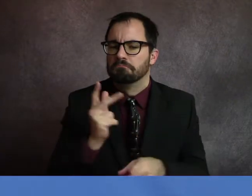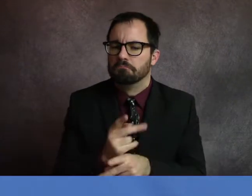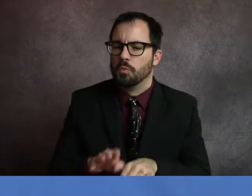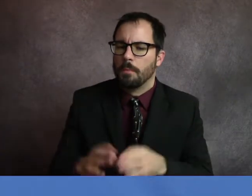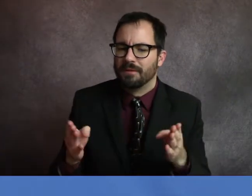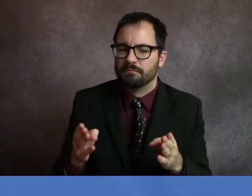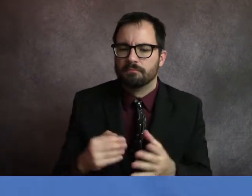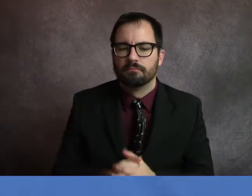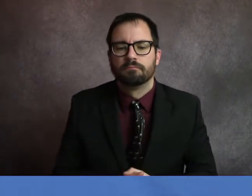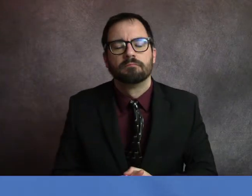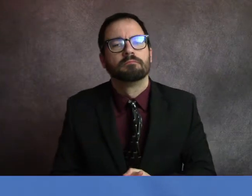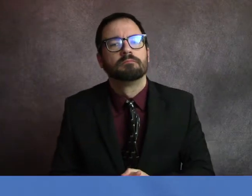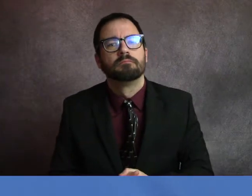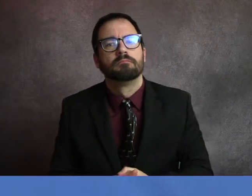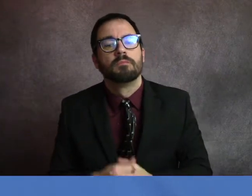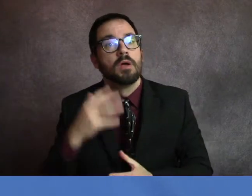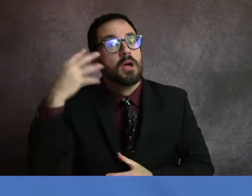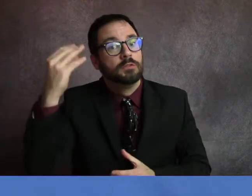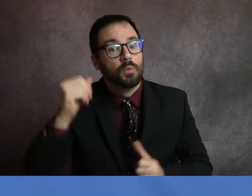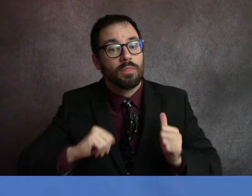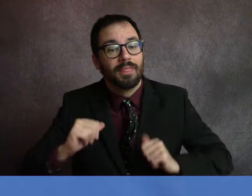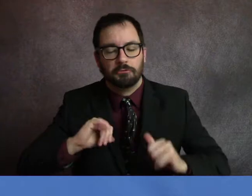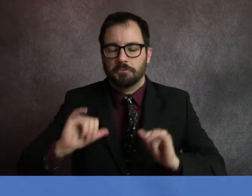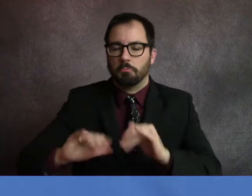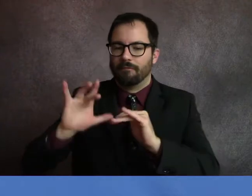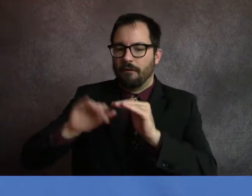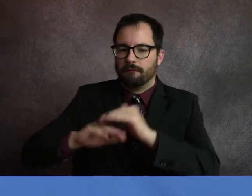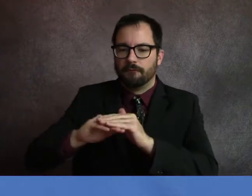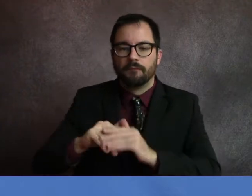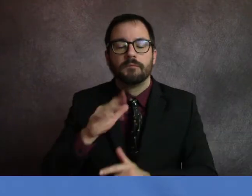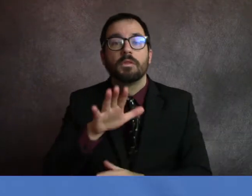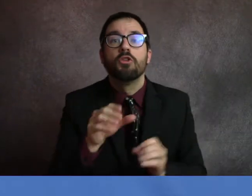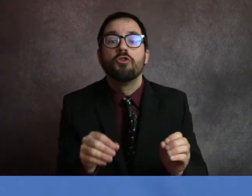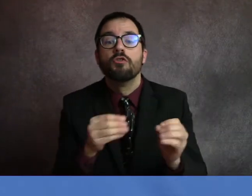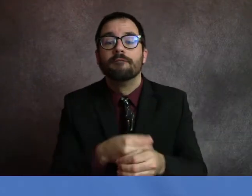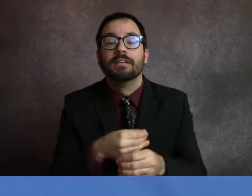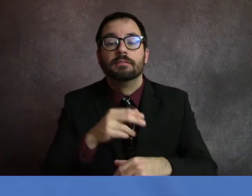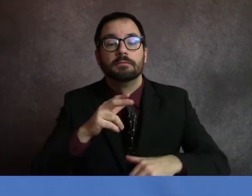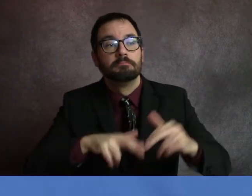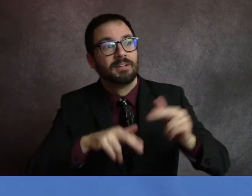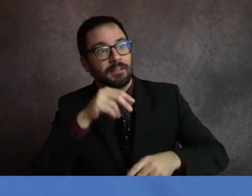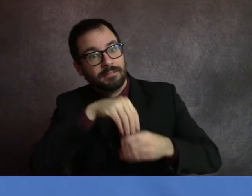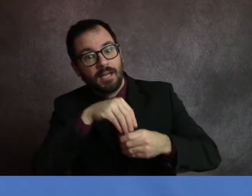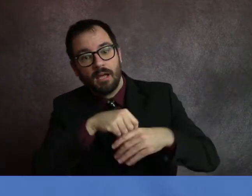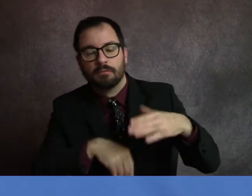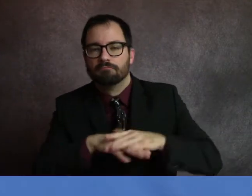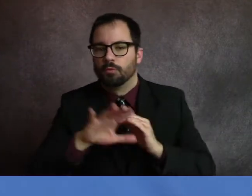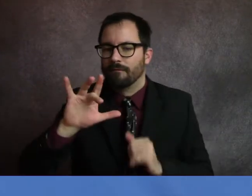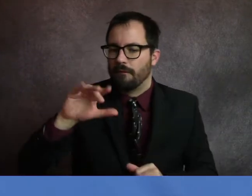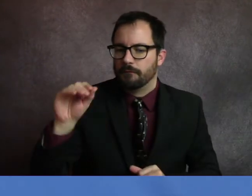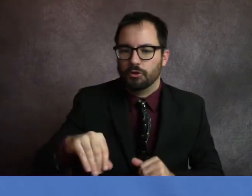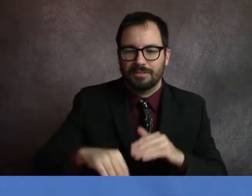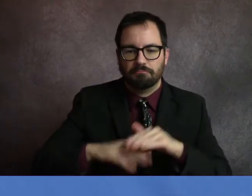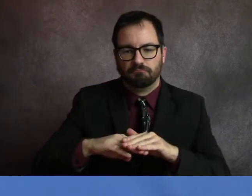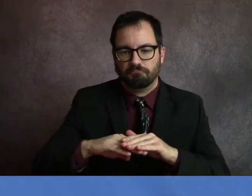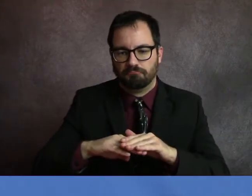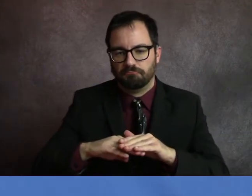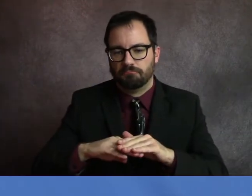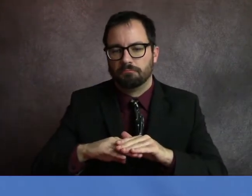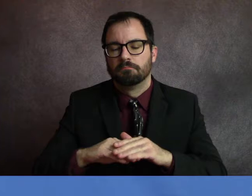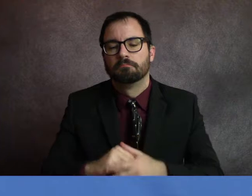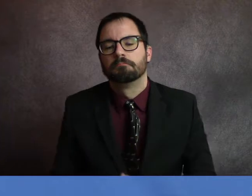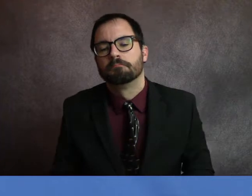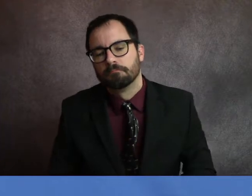remain at limited 25% capacity. But I want to urge all employers to make sure that anyone who can work from home is working from